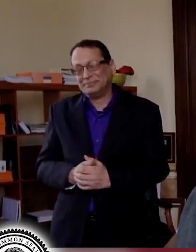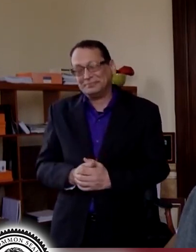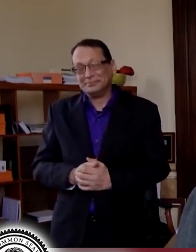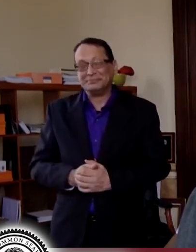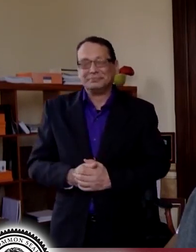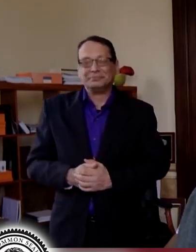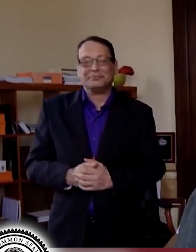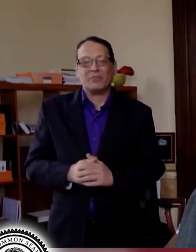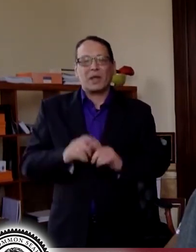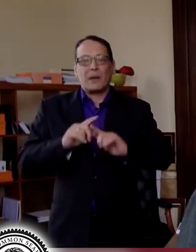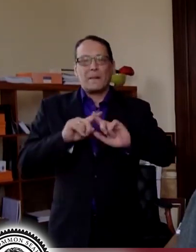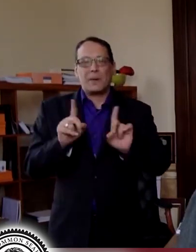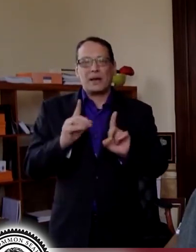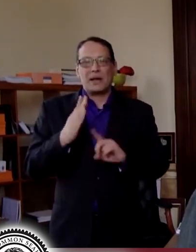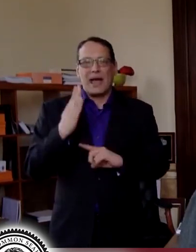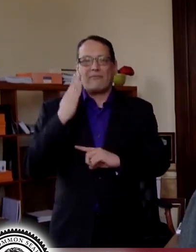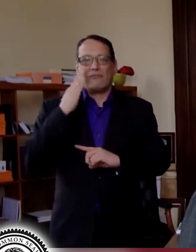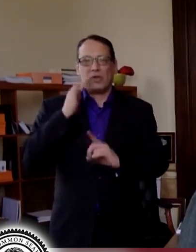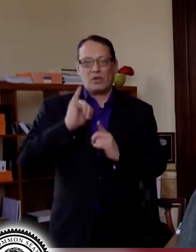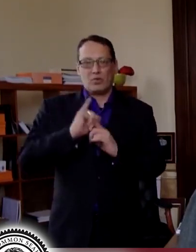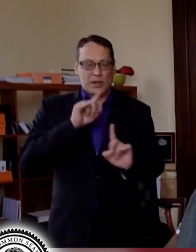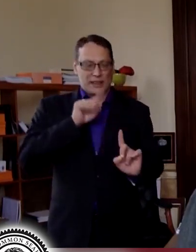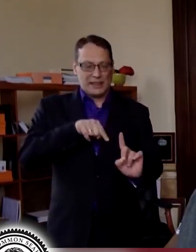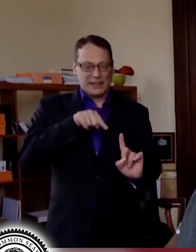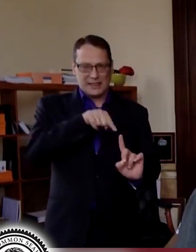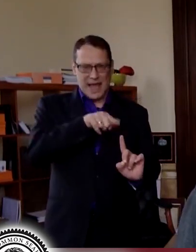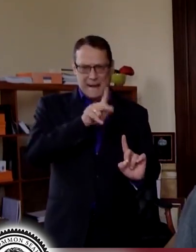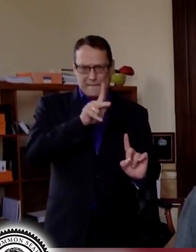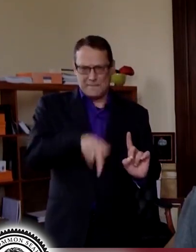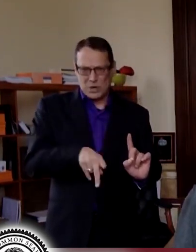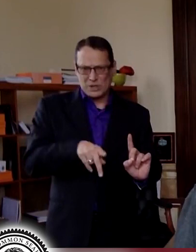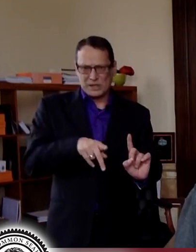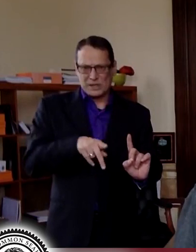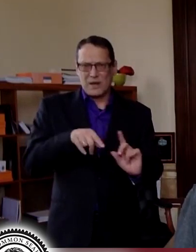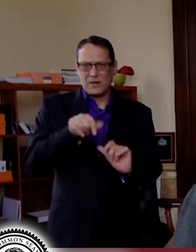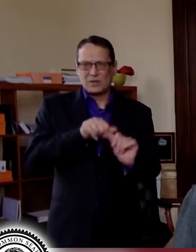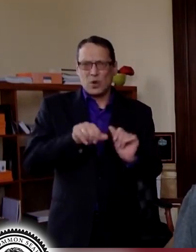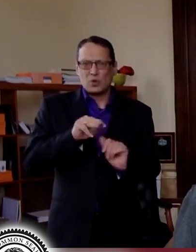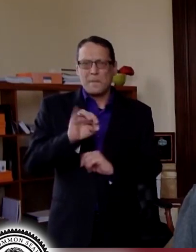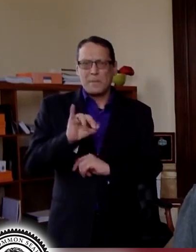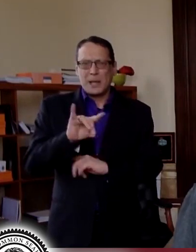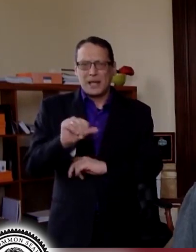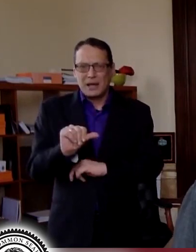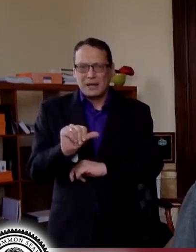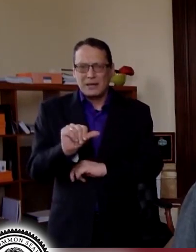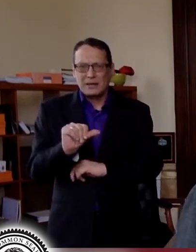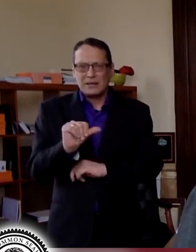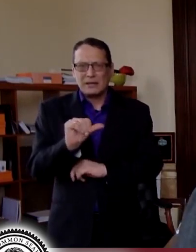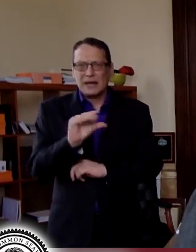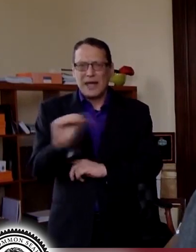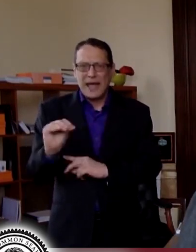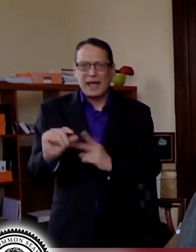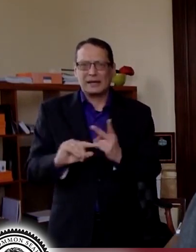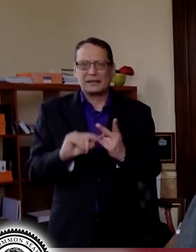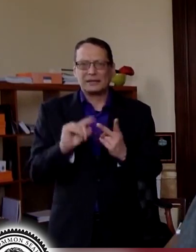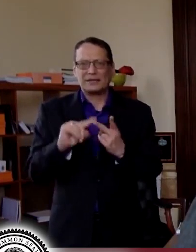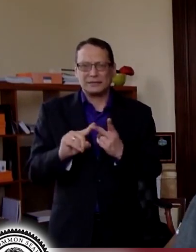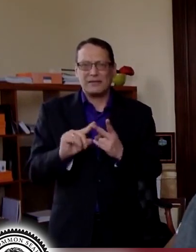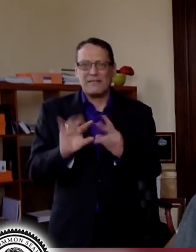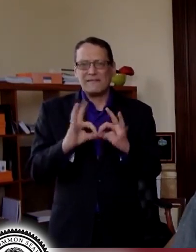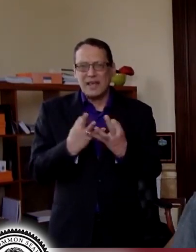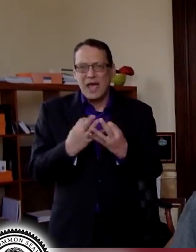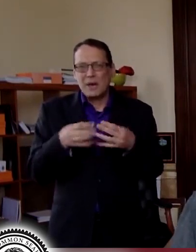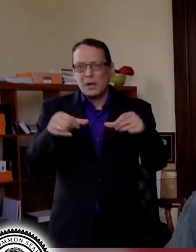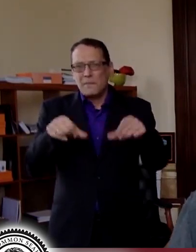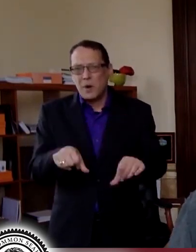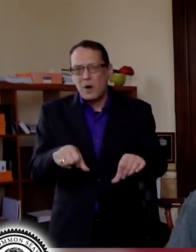I am familiar with this individual because from social media and from his own family